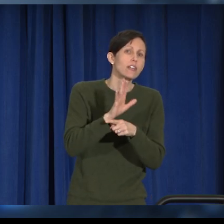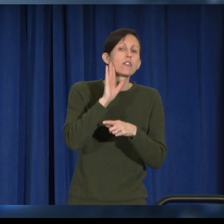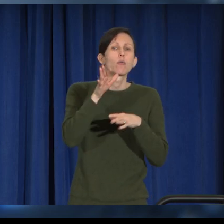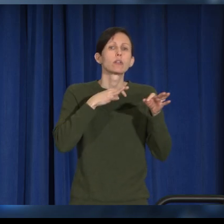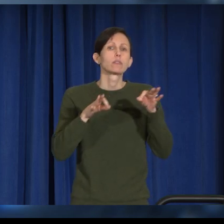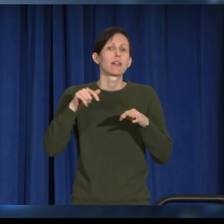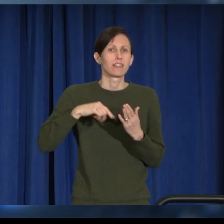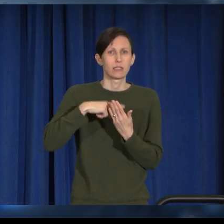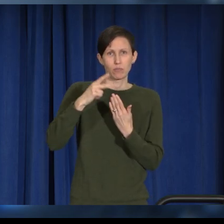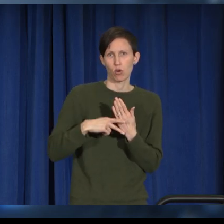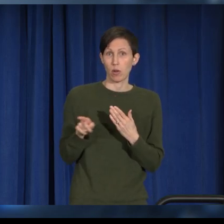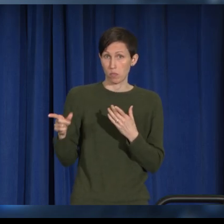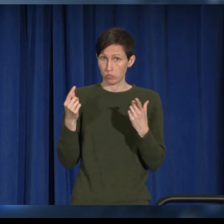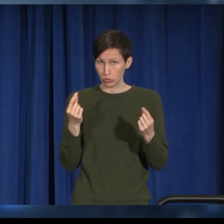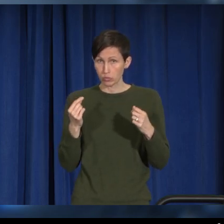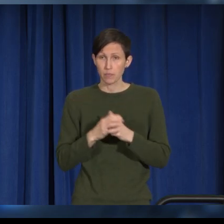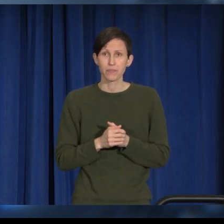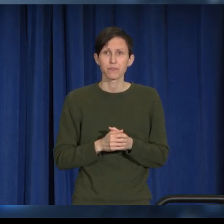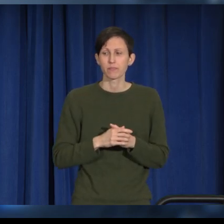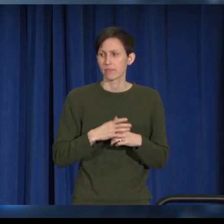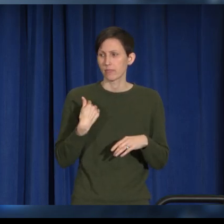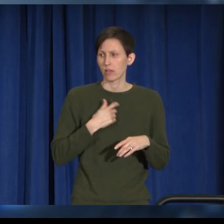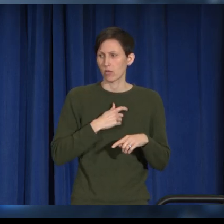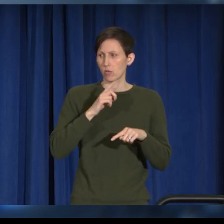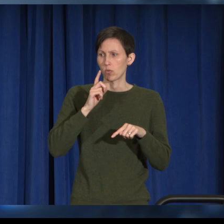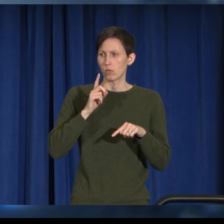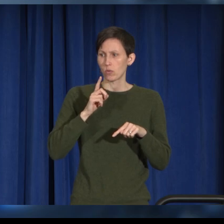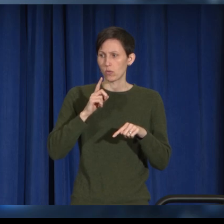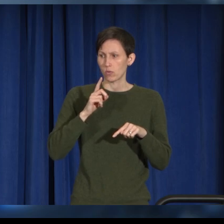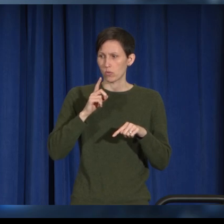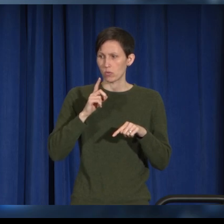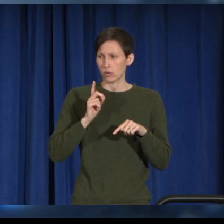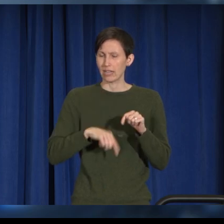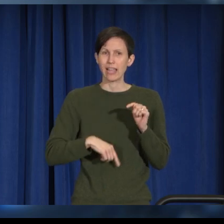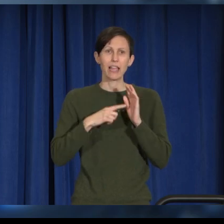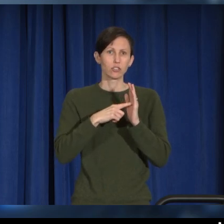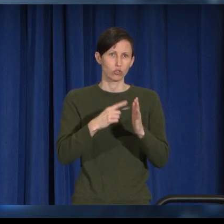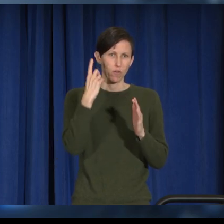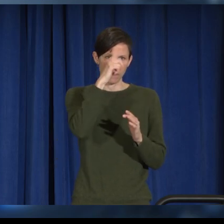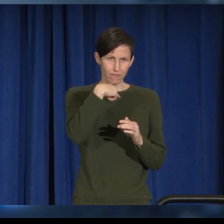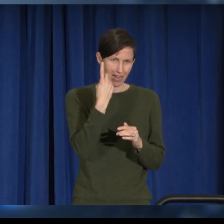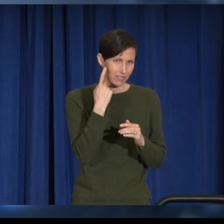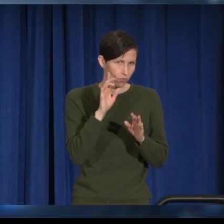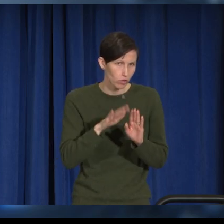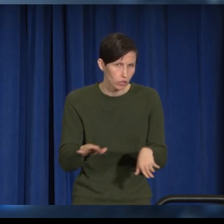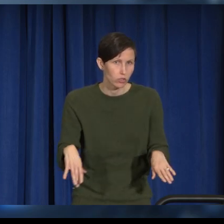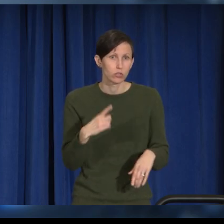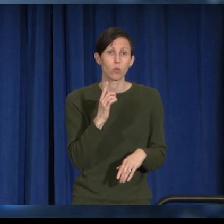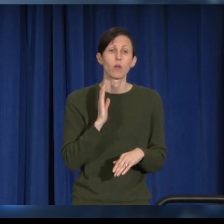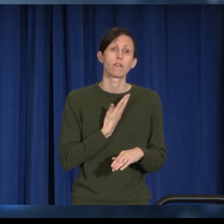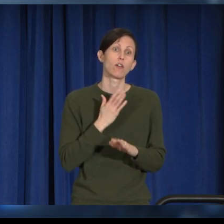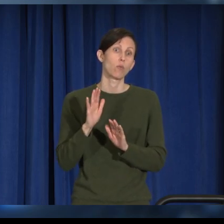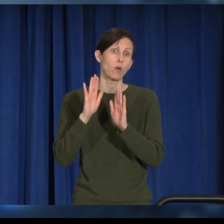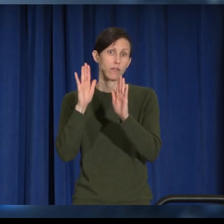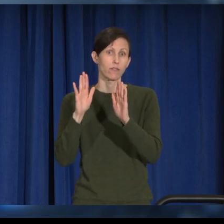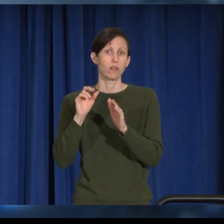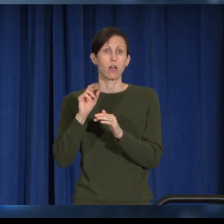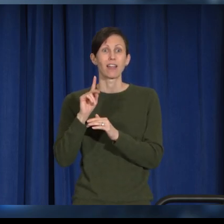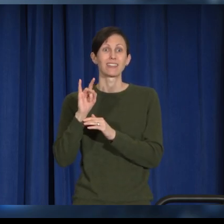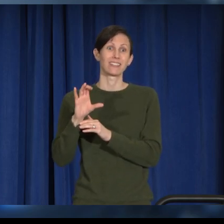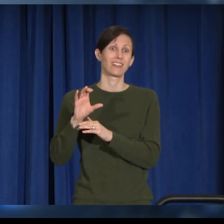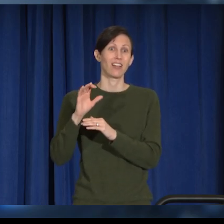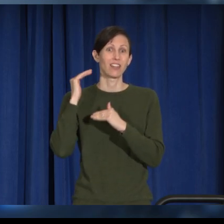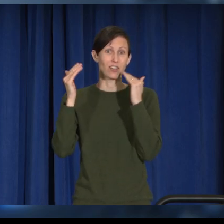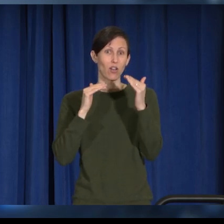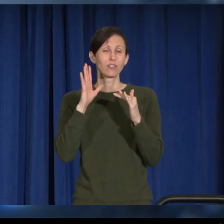programs do. We can't show footage of the children. So one of our wonderful autistic adults